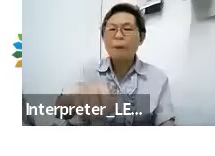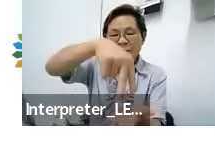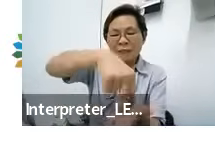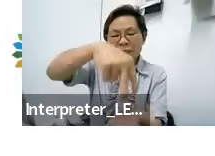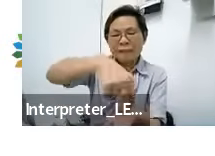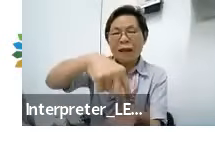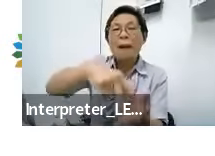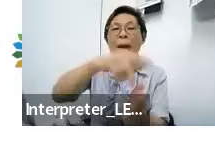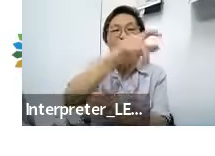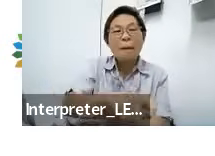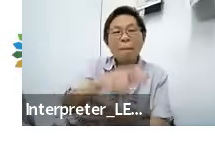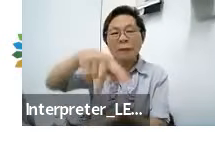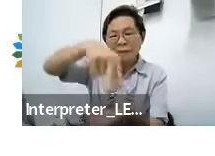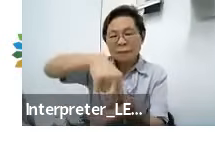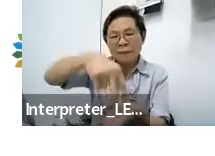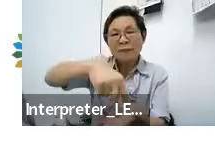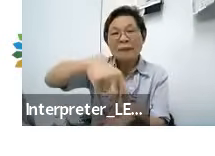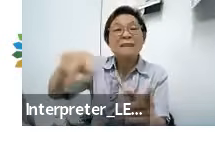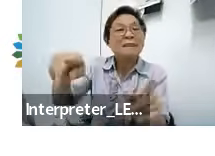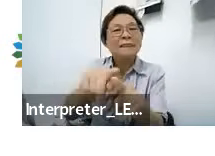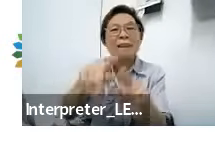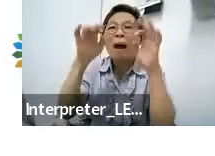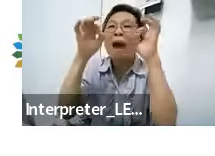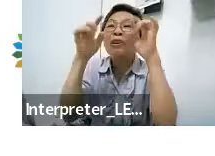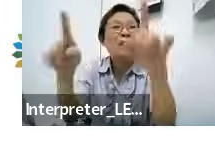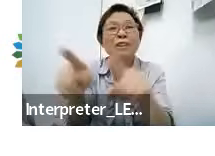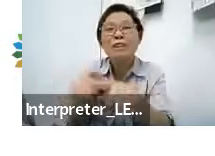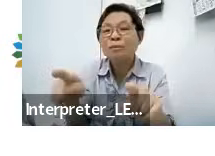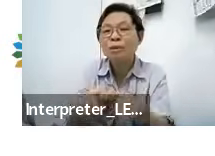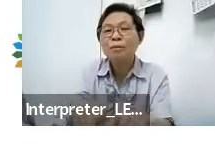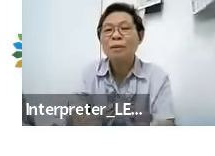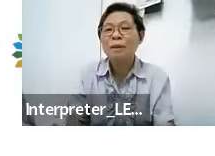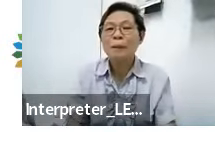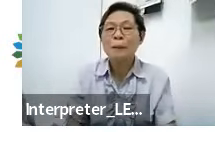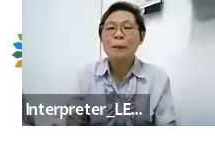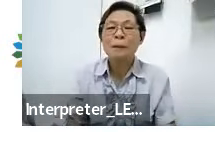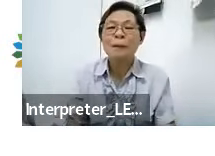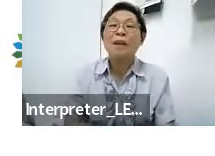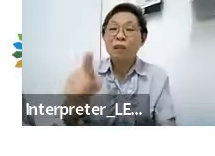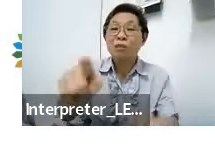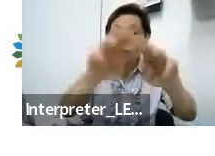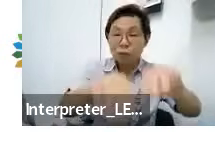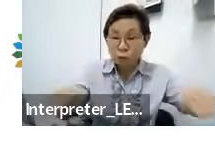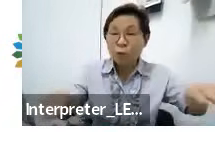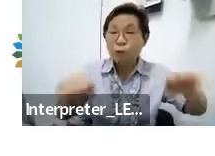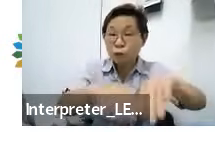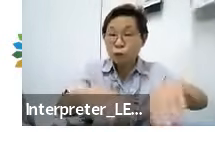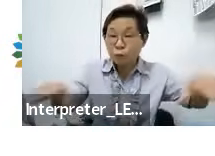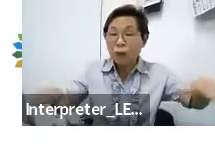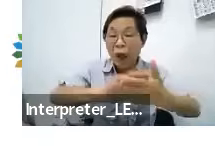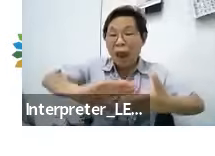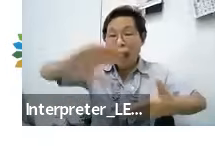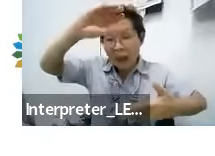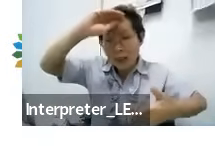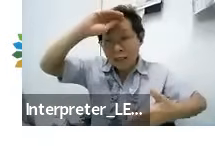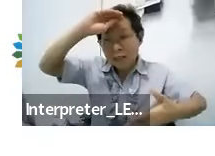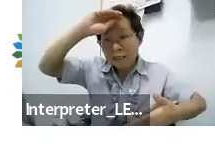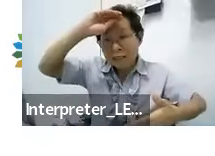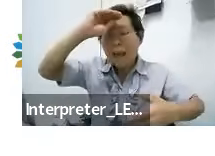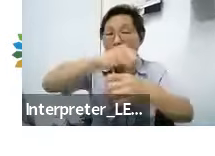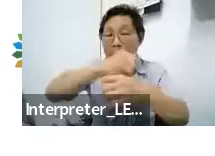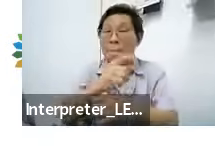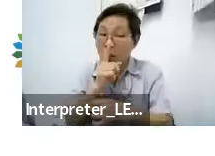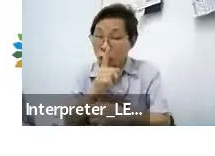floor, like in education. If you want to have the student learn anywhere, anytime, make sure